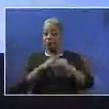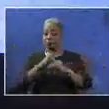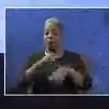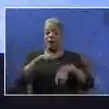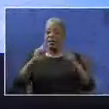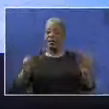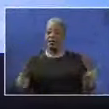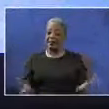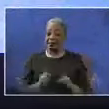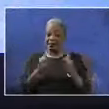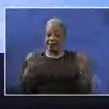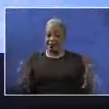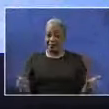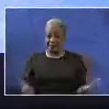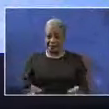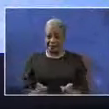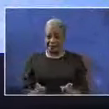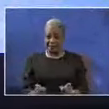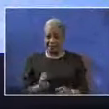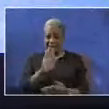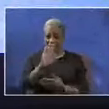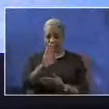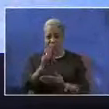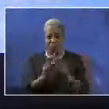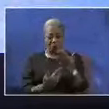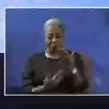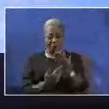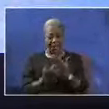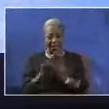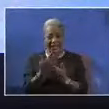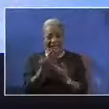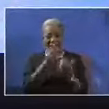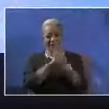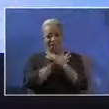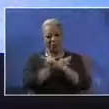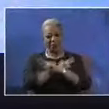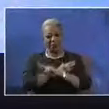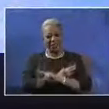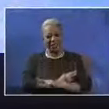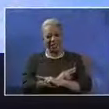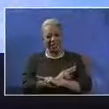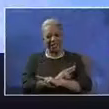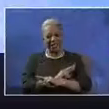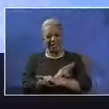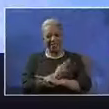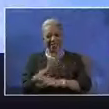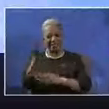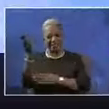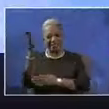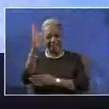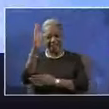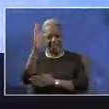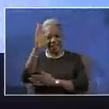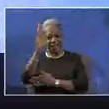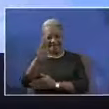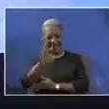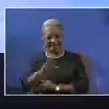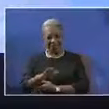God says, relax your hand, hold your hand. Don't let the hand of